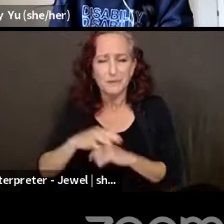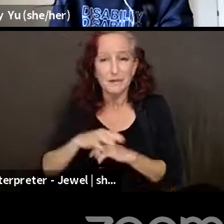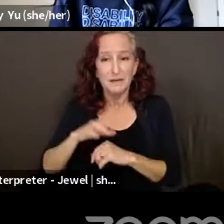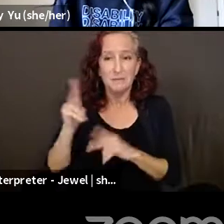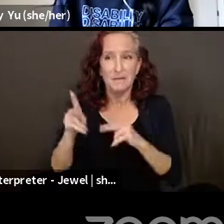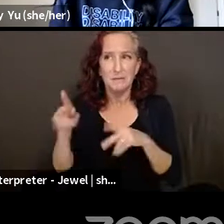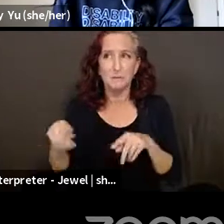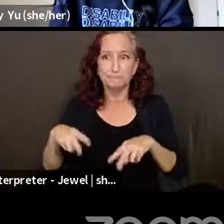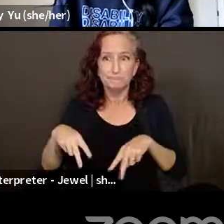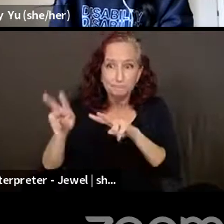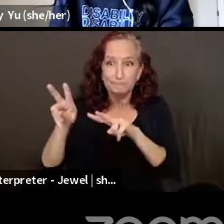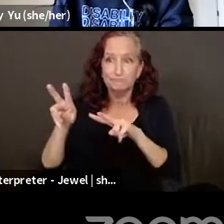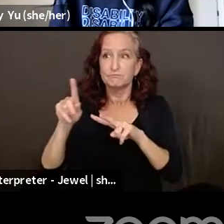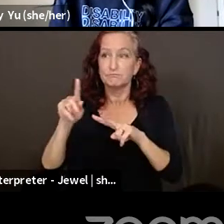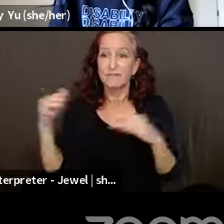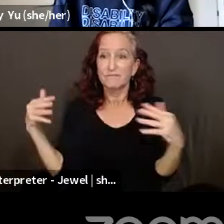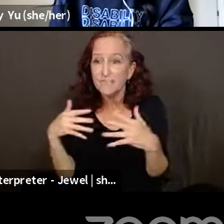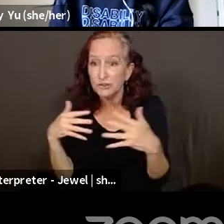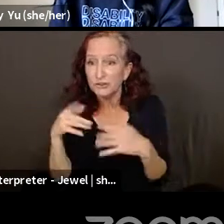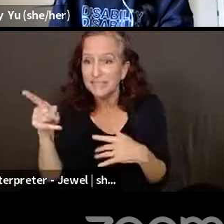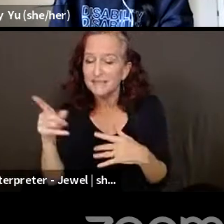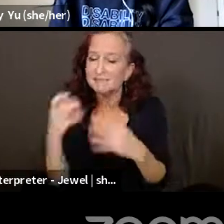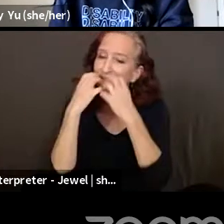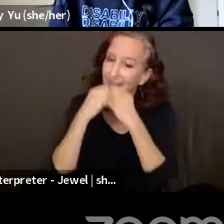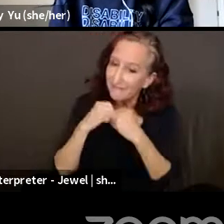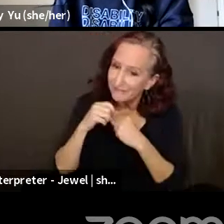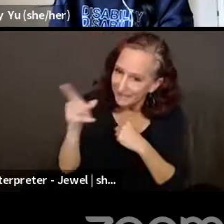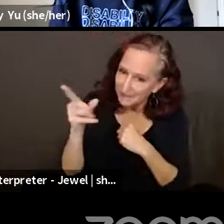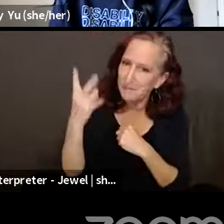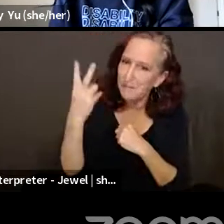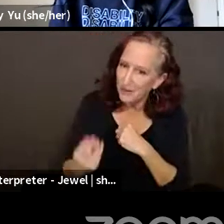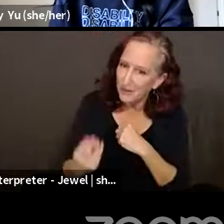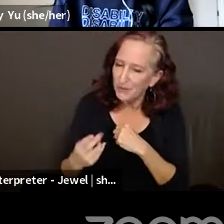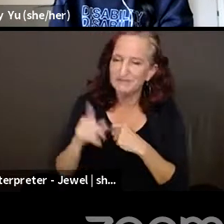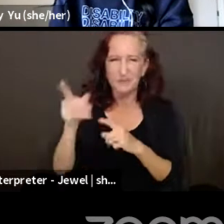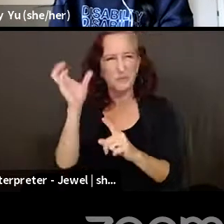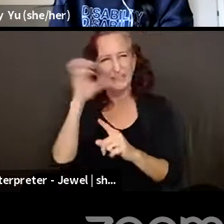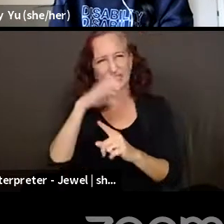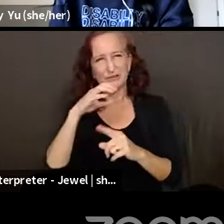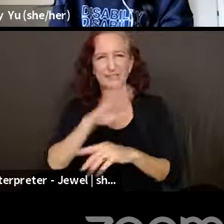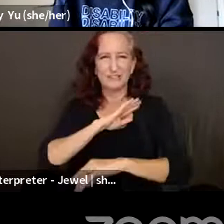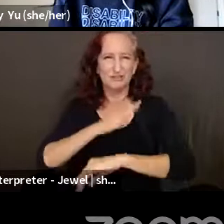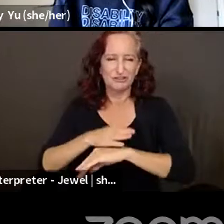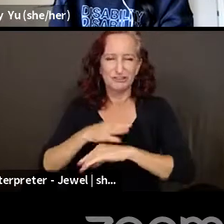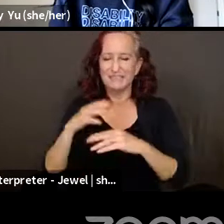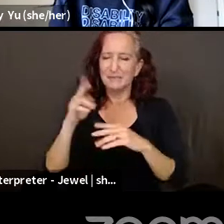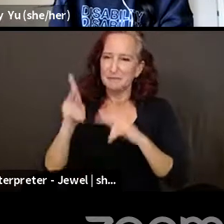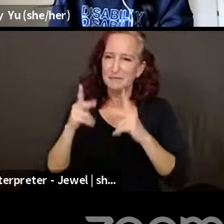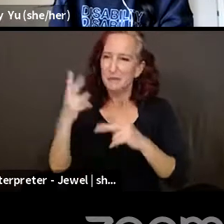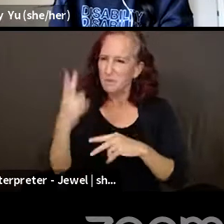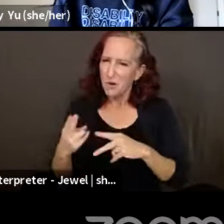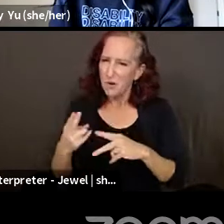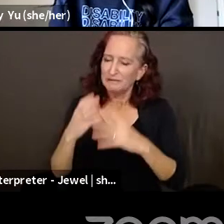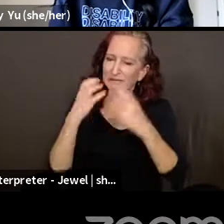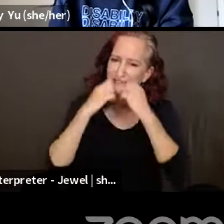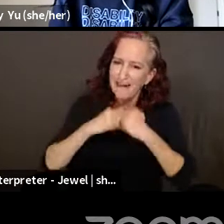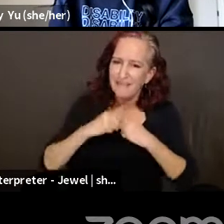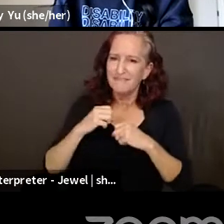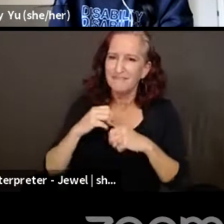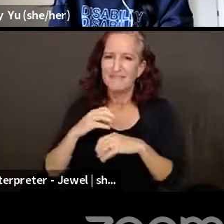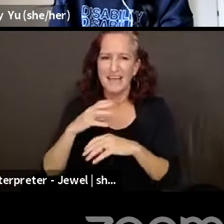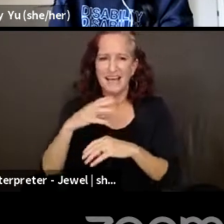him and loved him. He had this kind of weird energy about that. And he told me, I'm going to show up to your